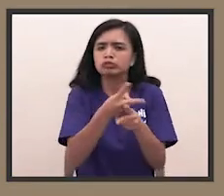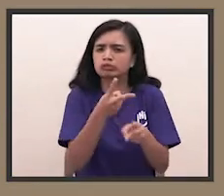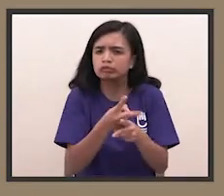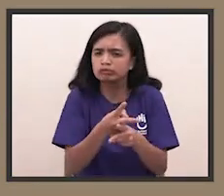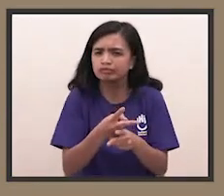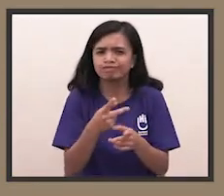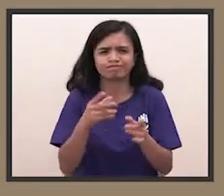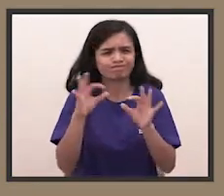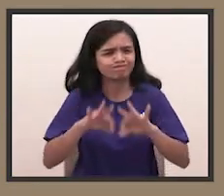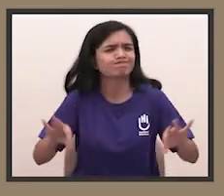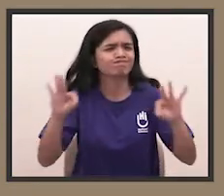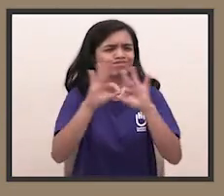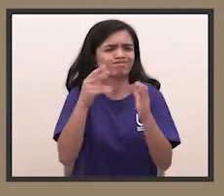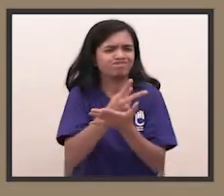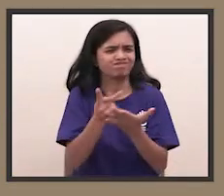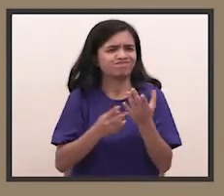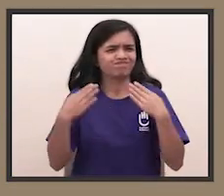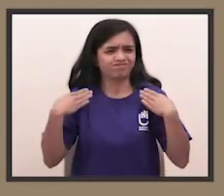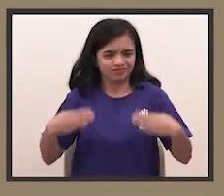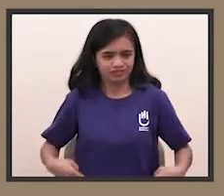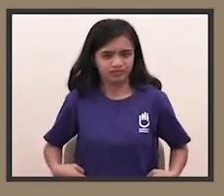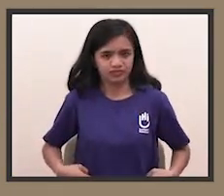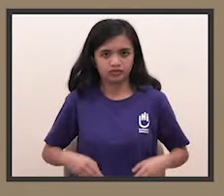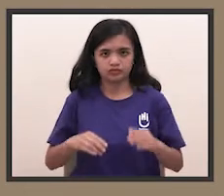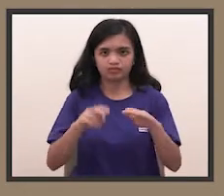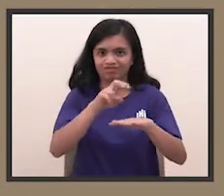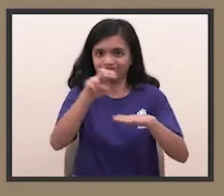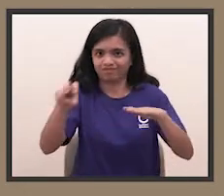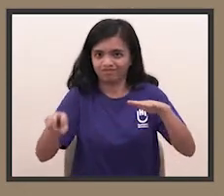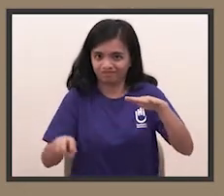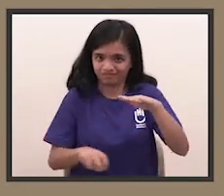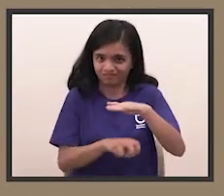Protect the vital parts of your body.